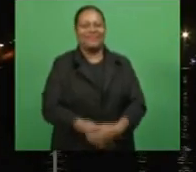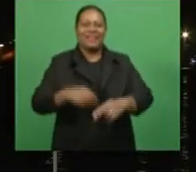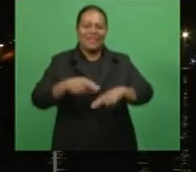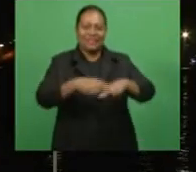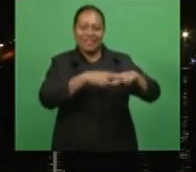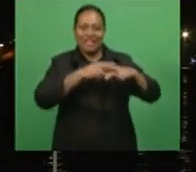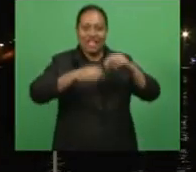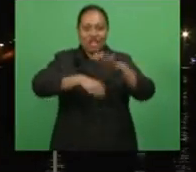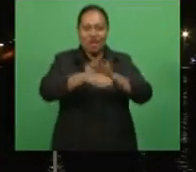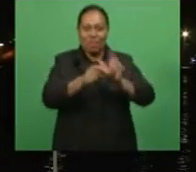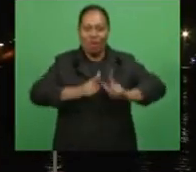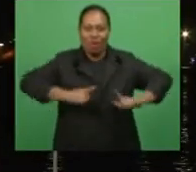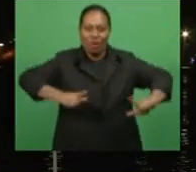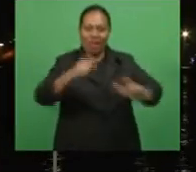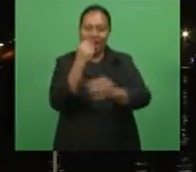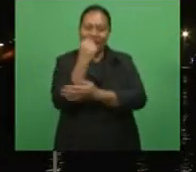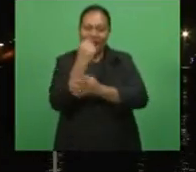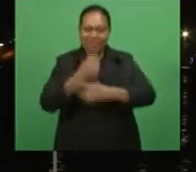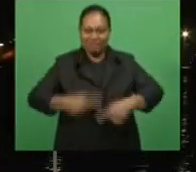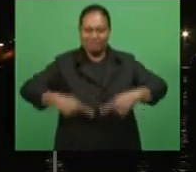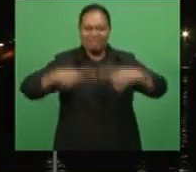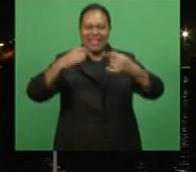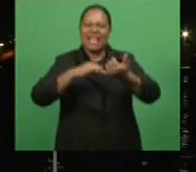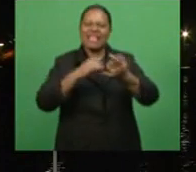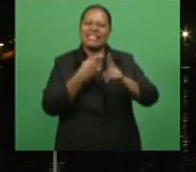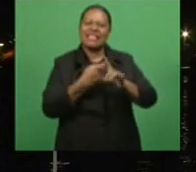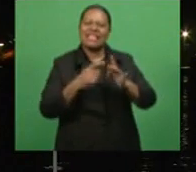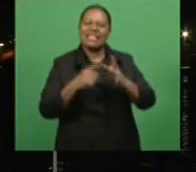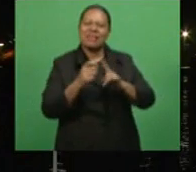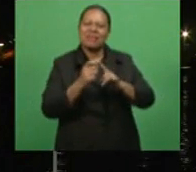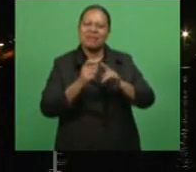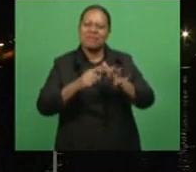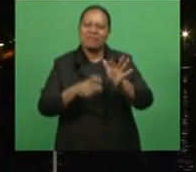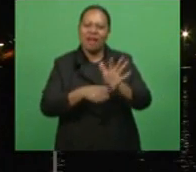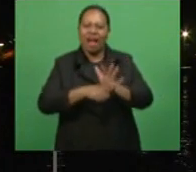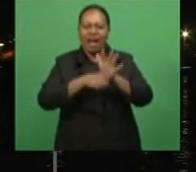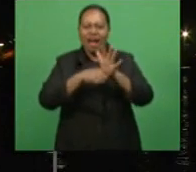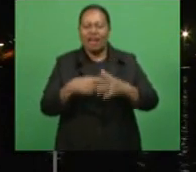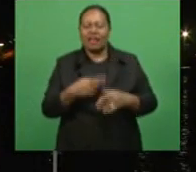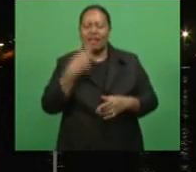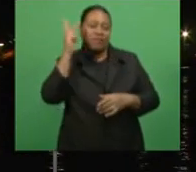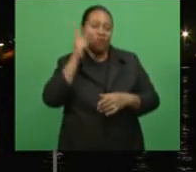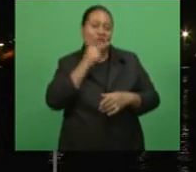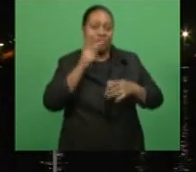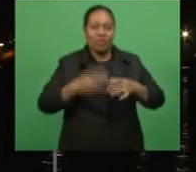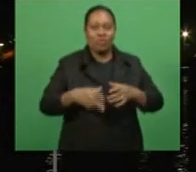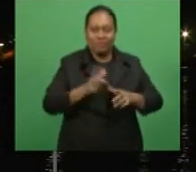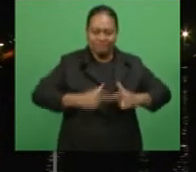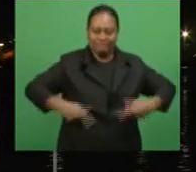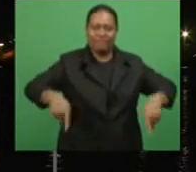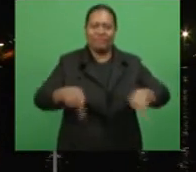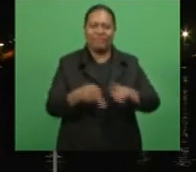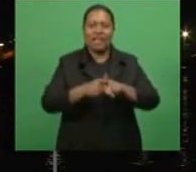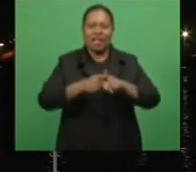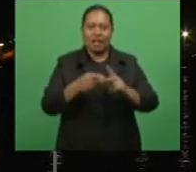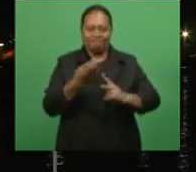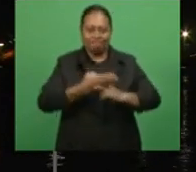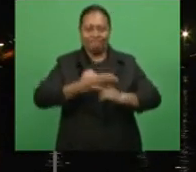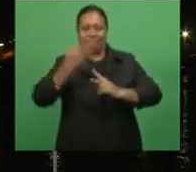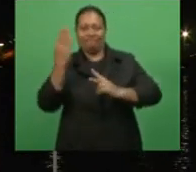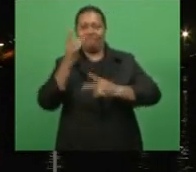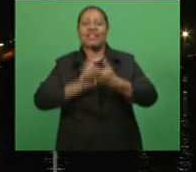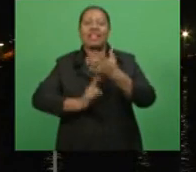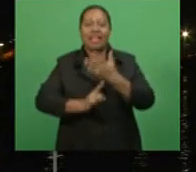Fiji's top local rugby competition, the Skipper Cup and Vodafone VANUA Challenge, will go ahead once COVID-19 restrictions have